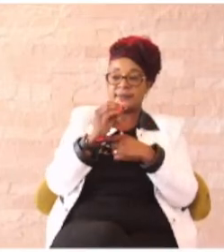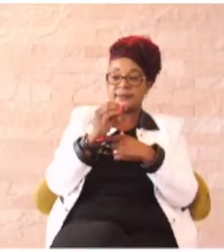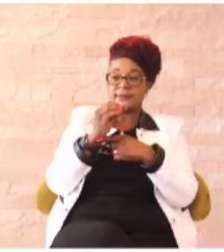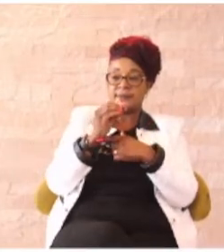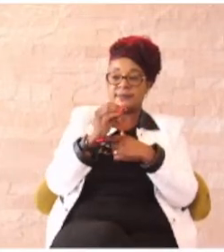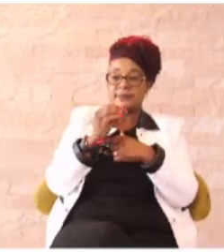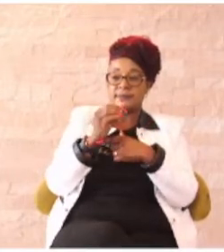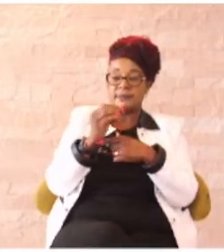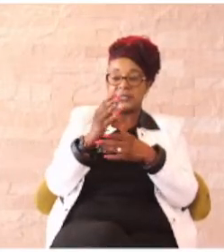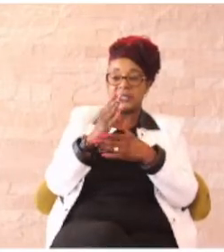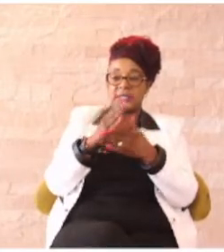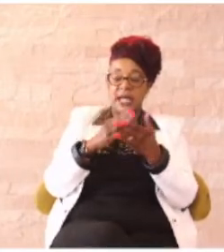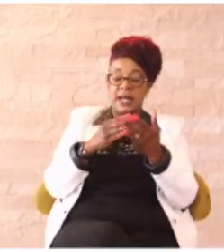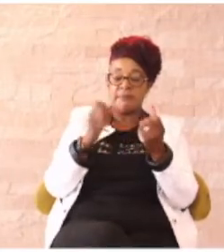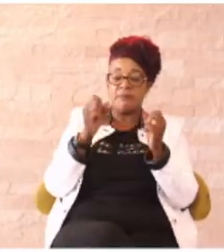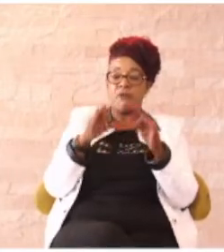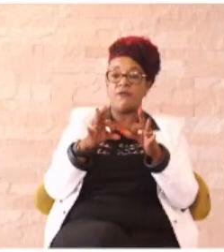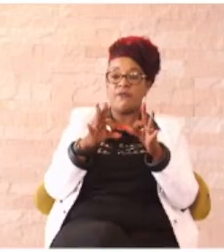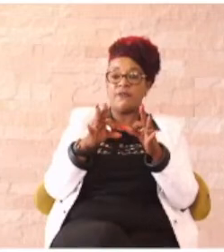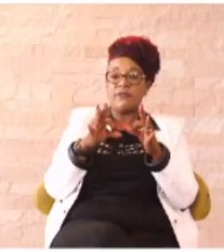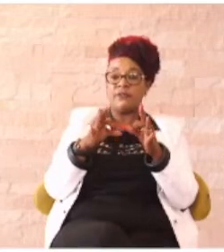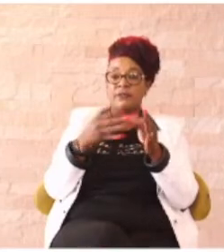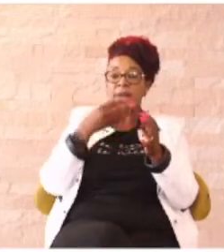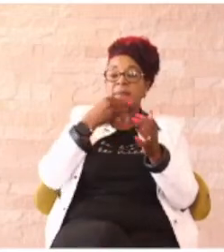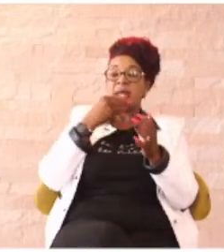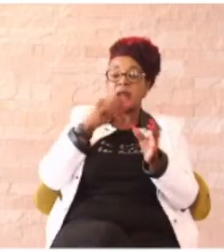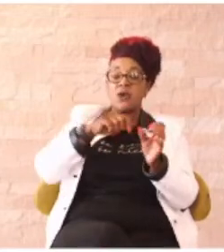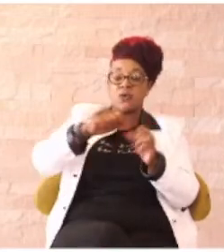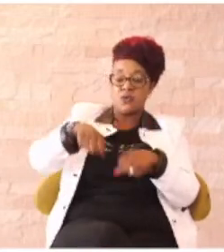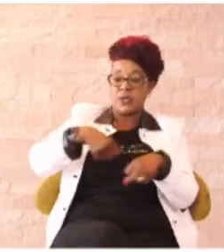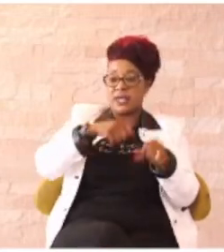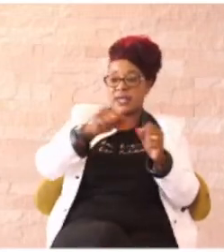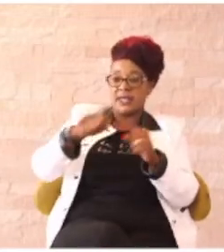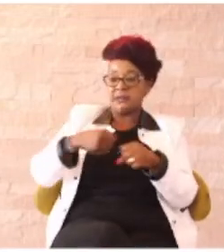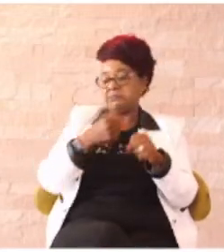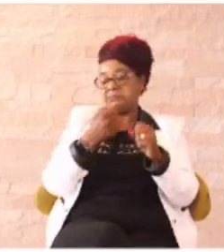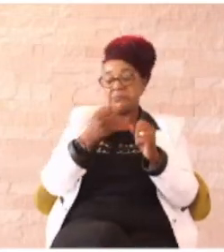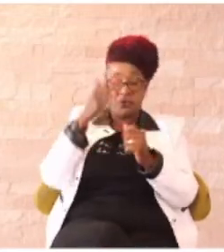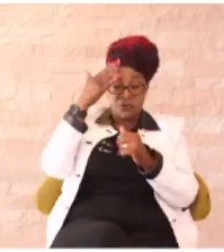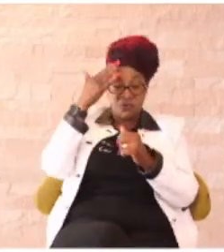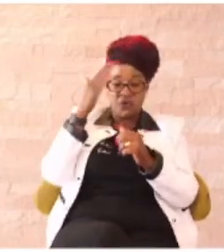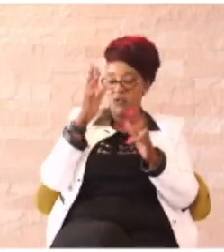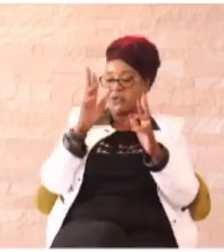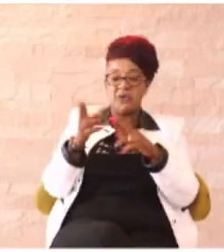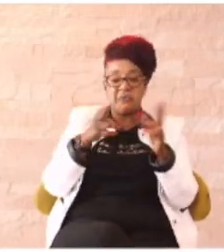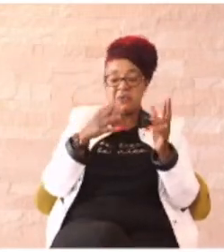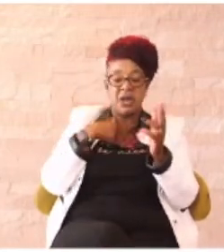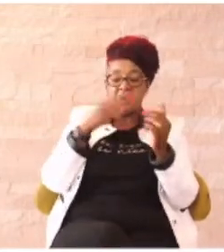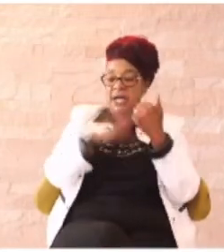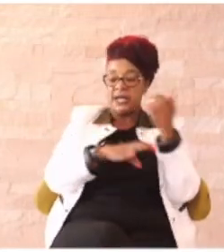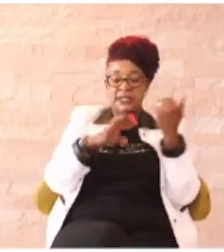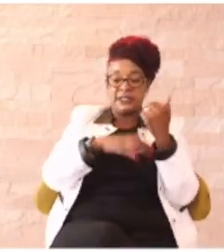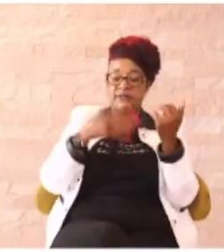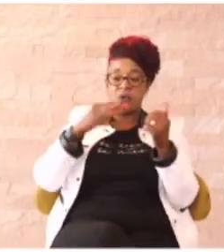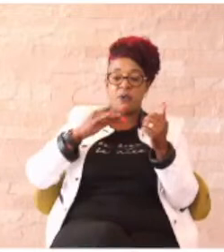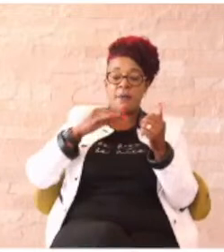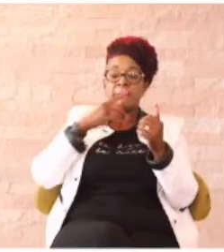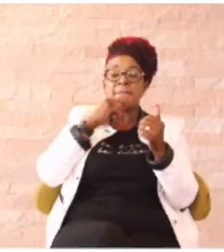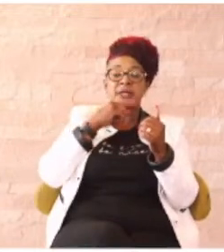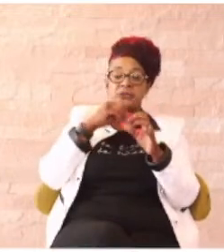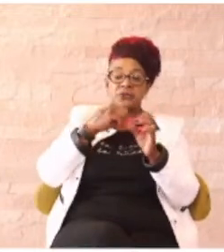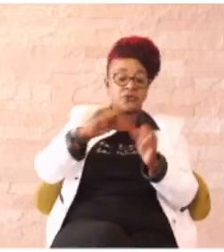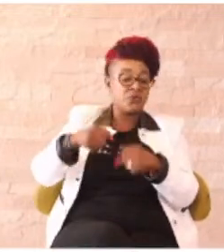these are when the male cooking, you know, it's not familiar in our country, particularly in the rural